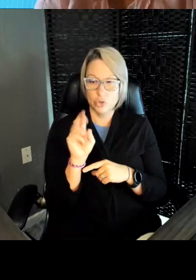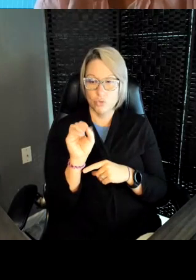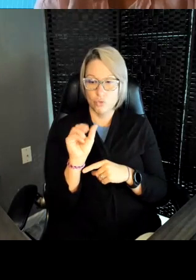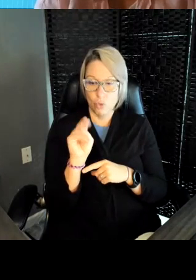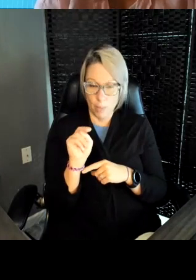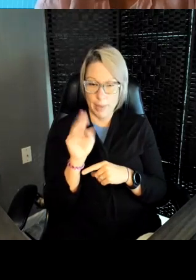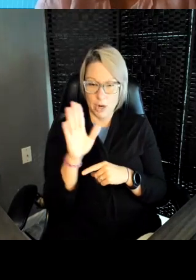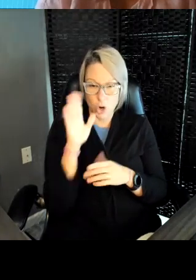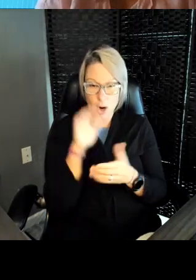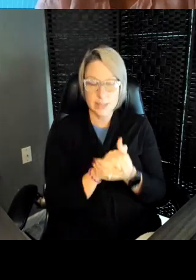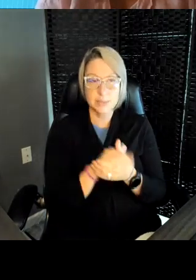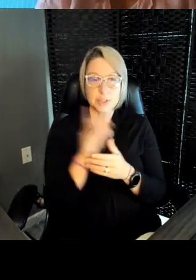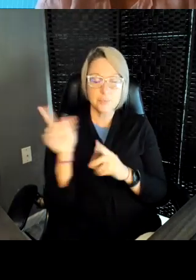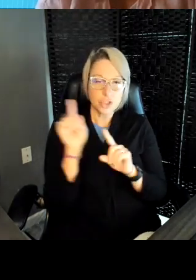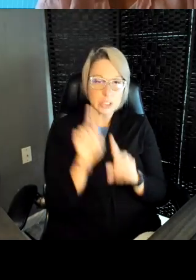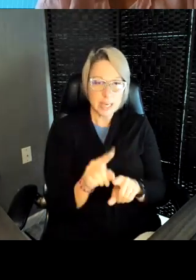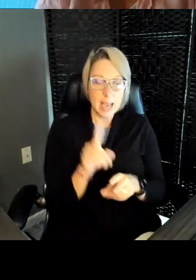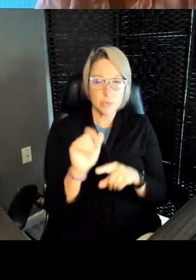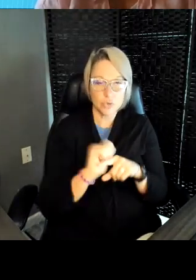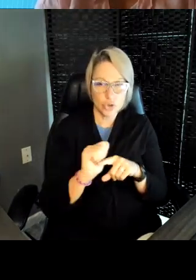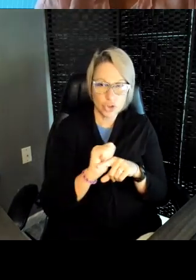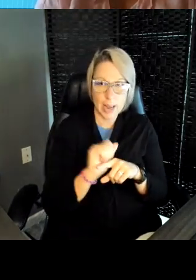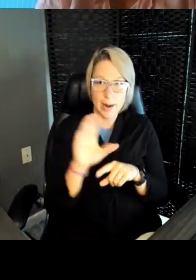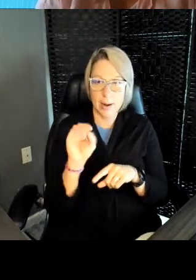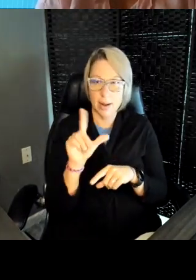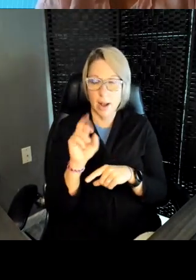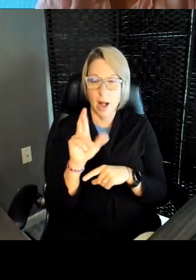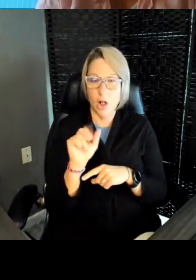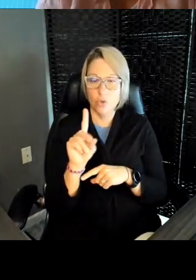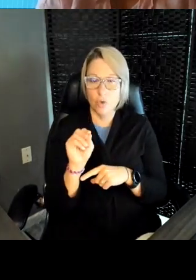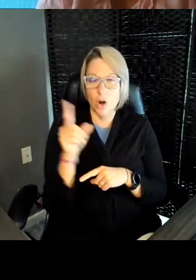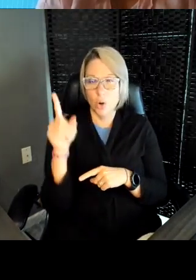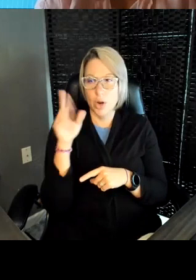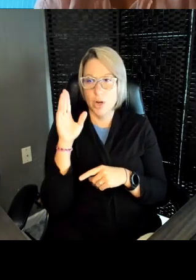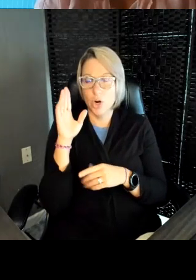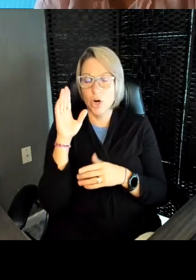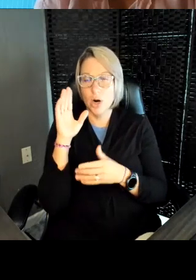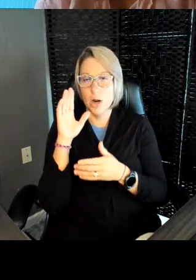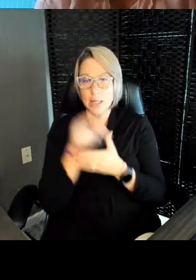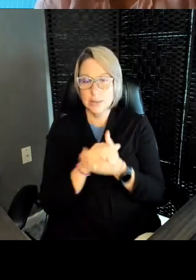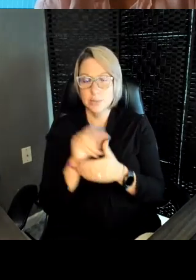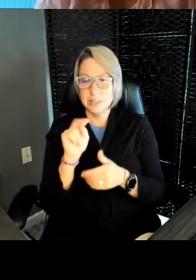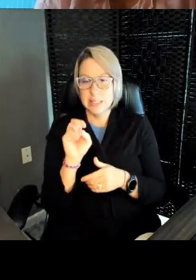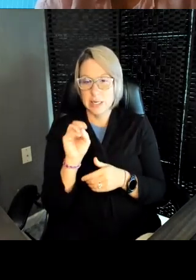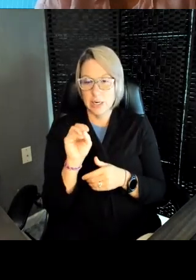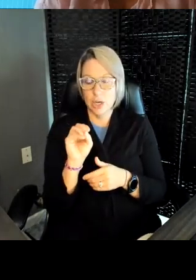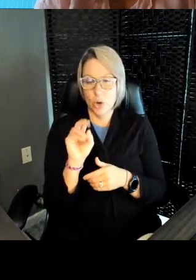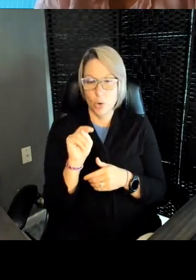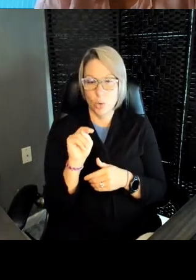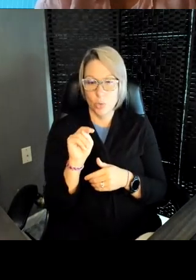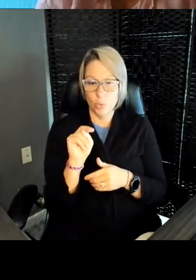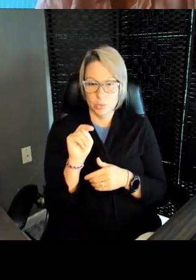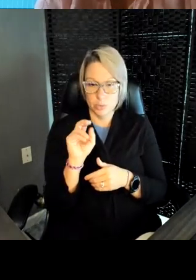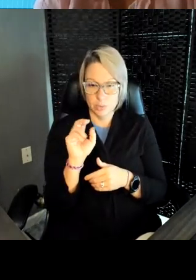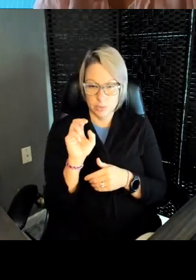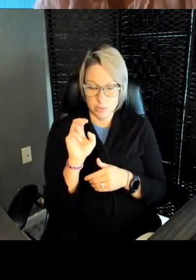came to town and she was training Colorado about CVI, and her husband is a neonatologist. And he talked about, he said, do you remember